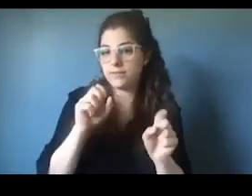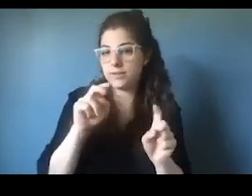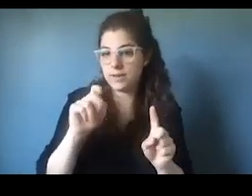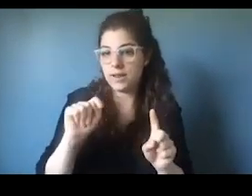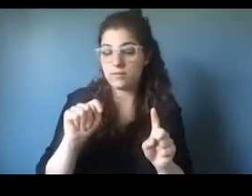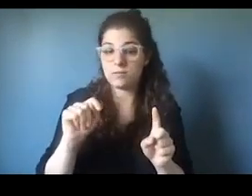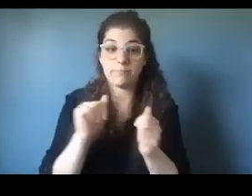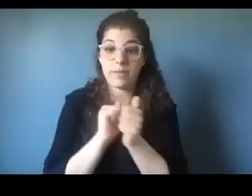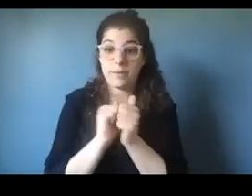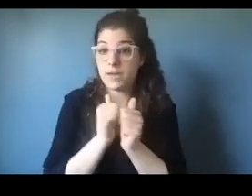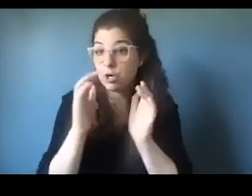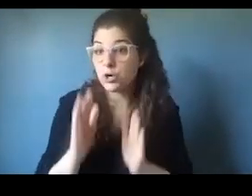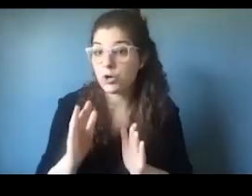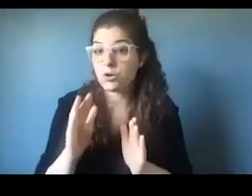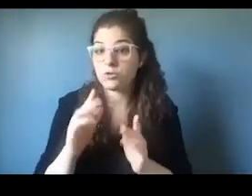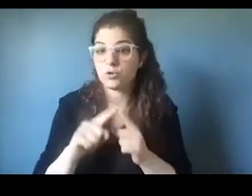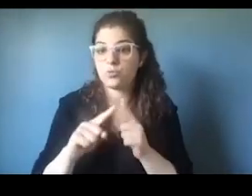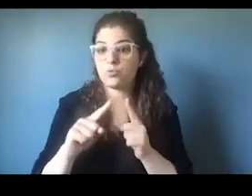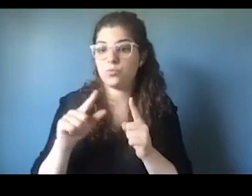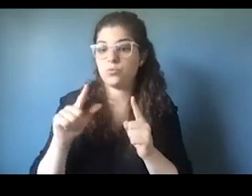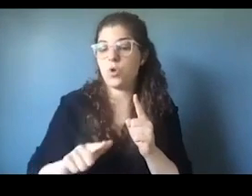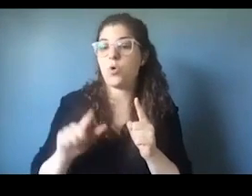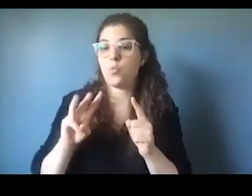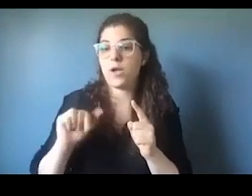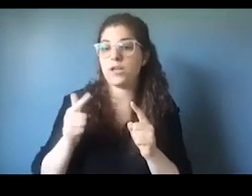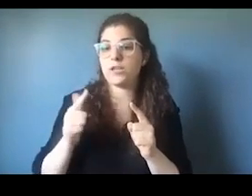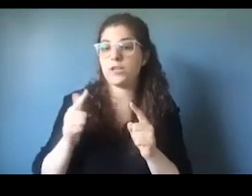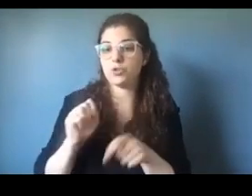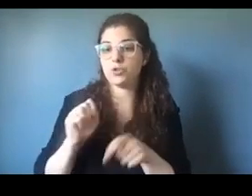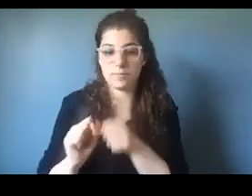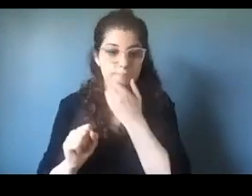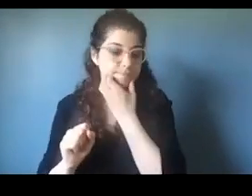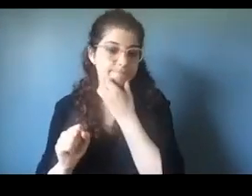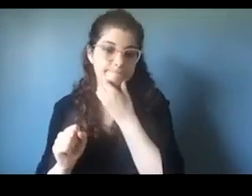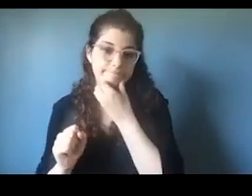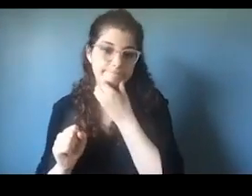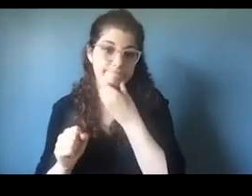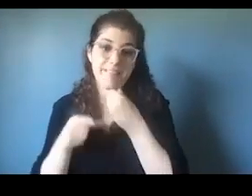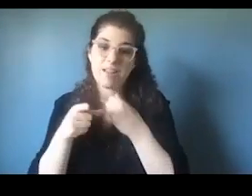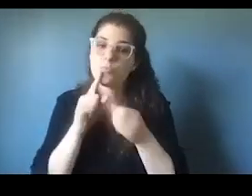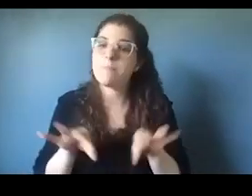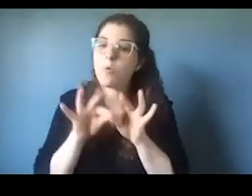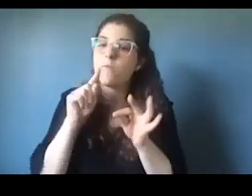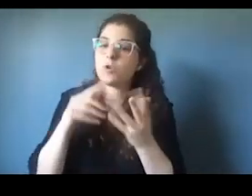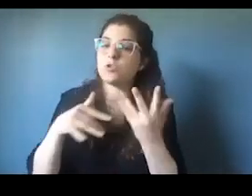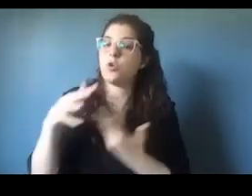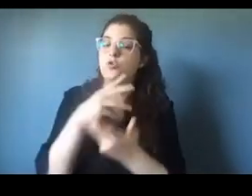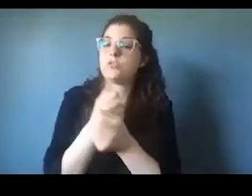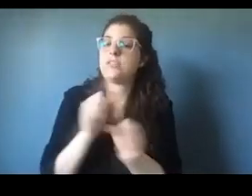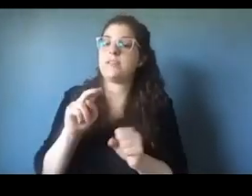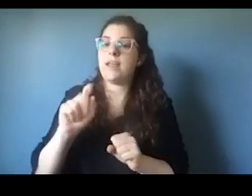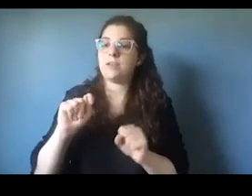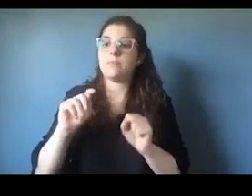competitor to low-wage work. Okay, and the important thing here is just really for the social safety net to be generous enough to